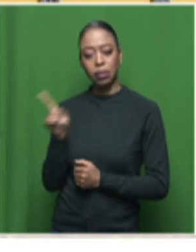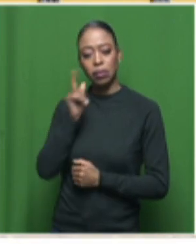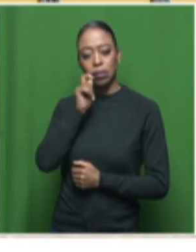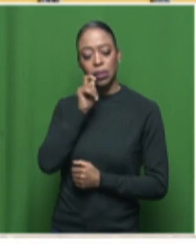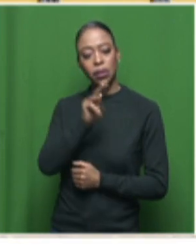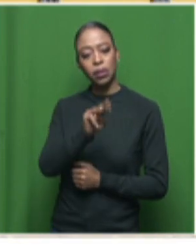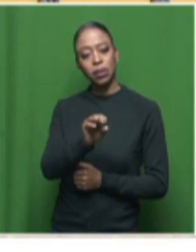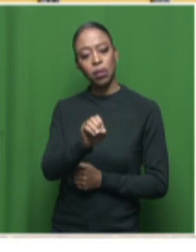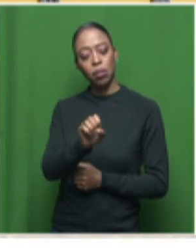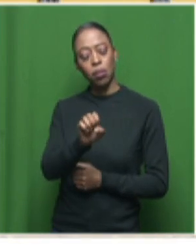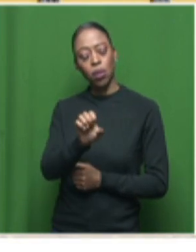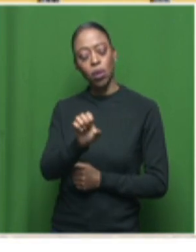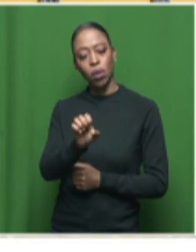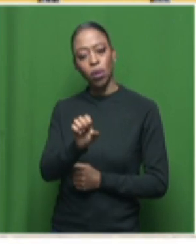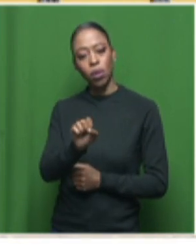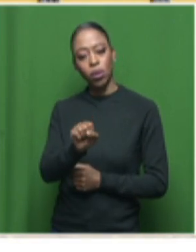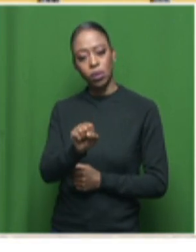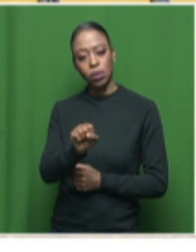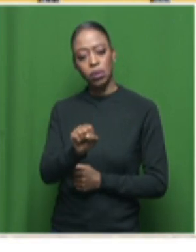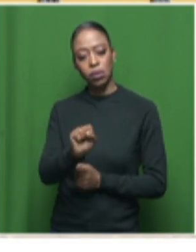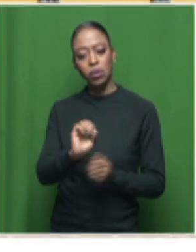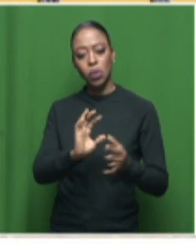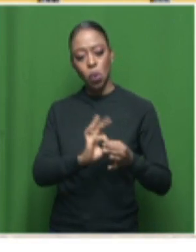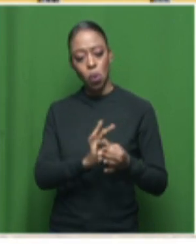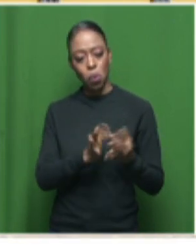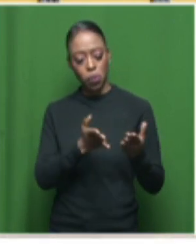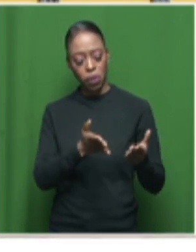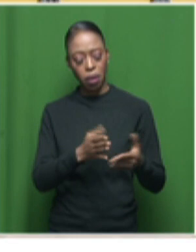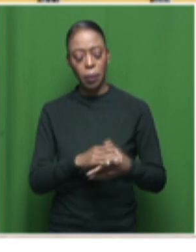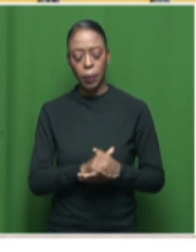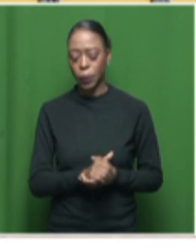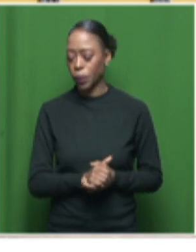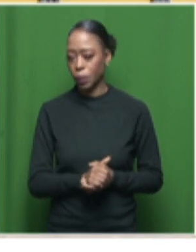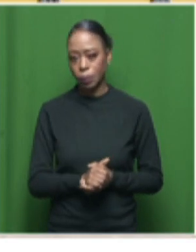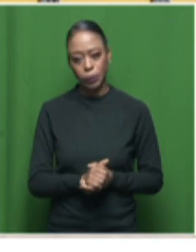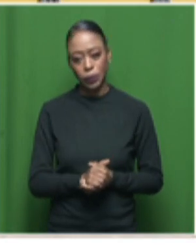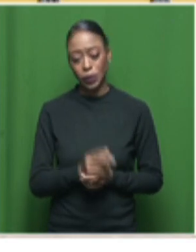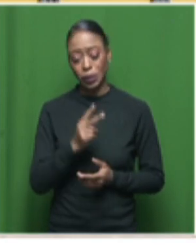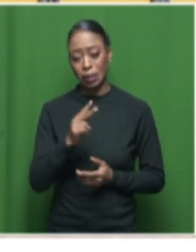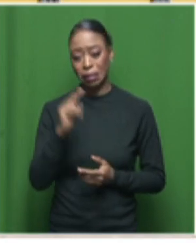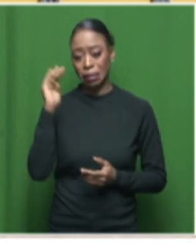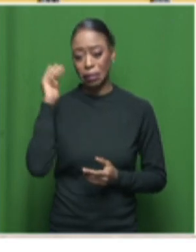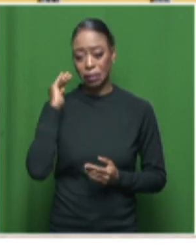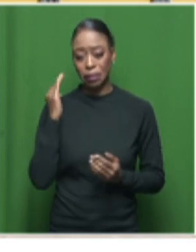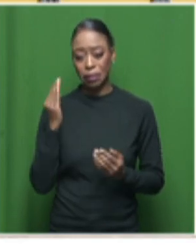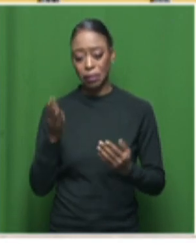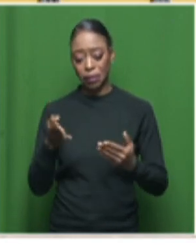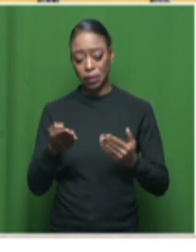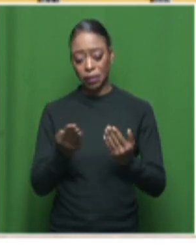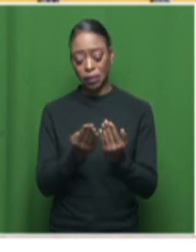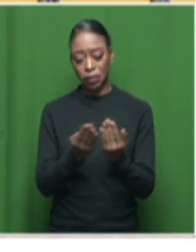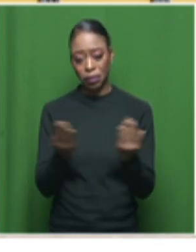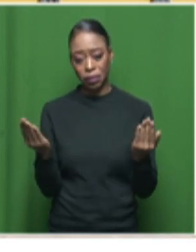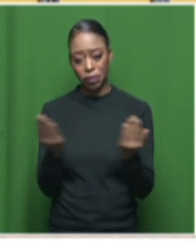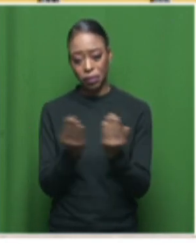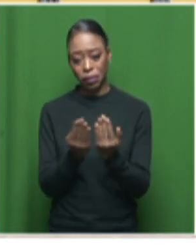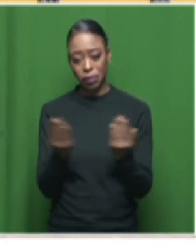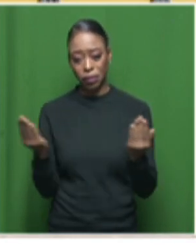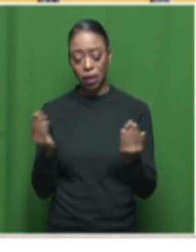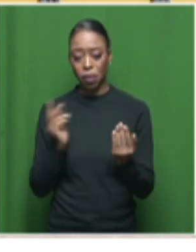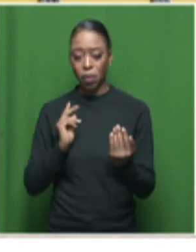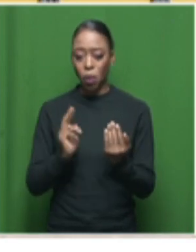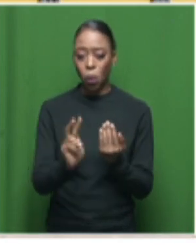Moses Maluleke's homestead here at Xikundu village. As you can see behind me, the gate is open. People are trickling